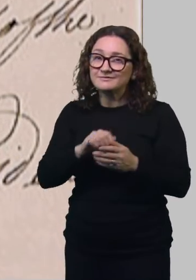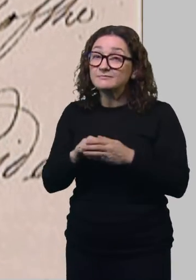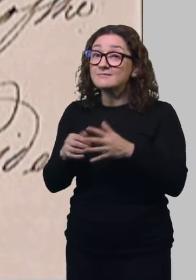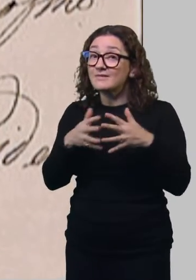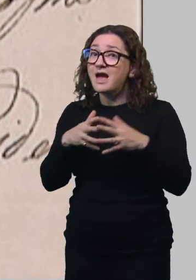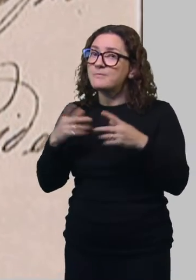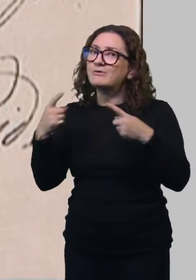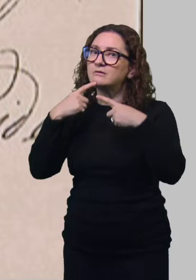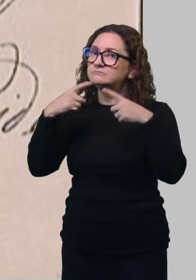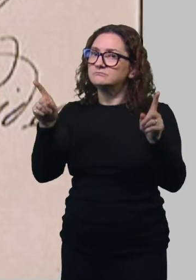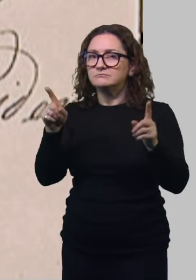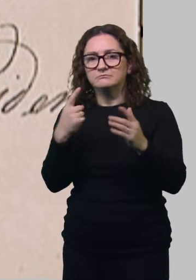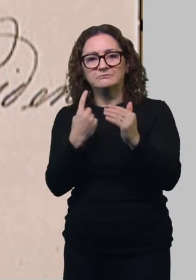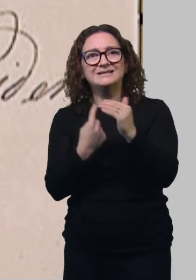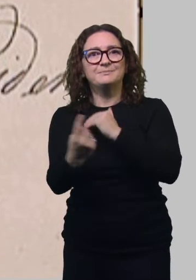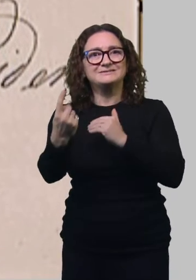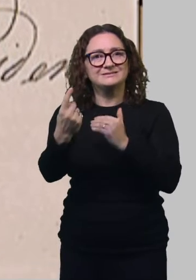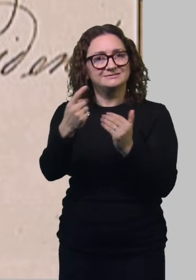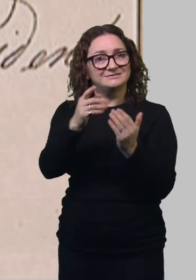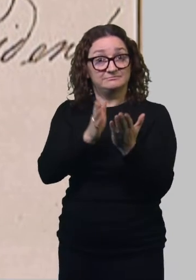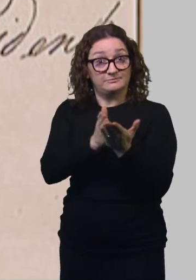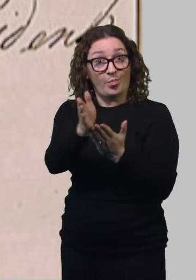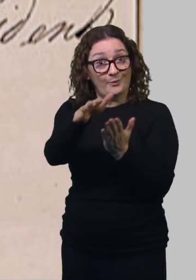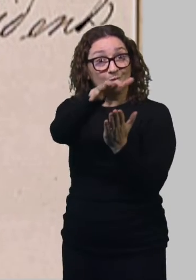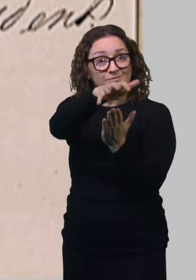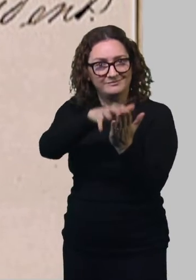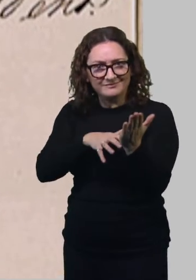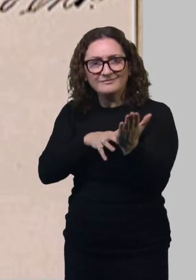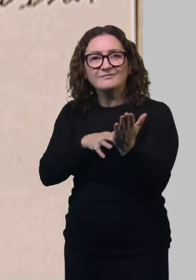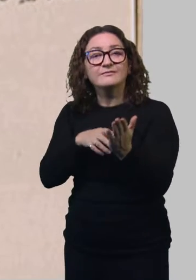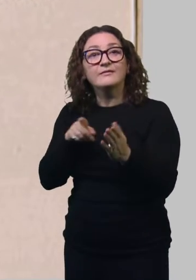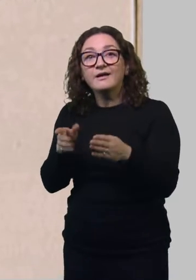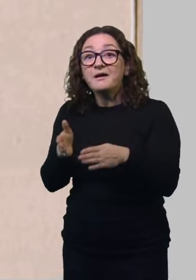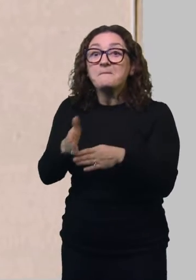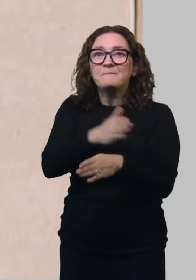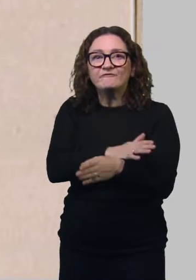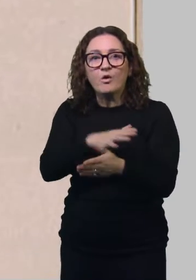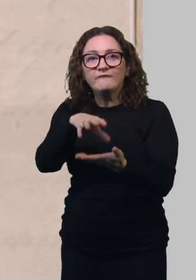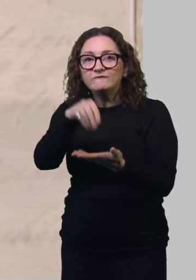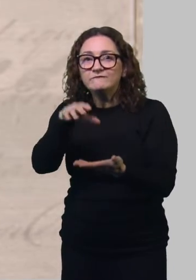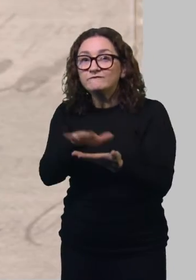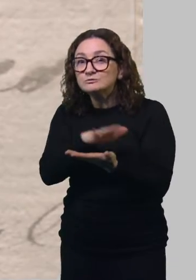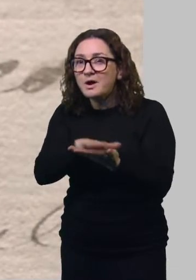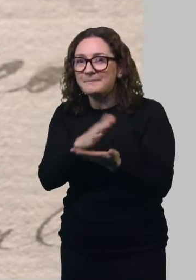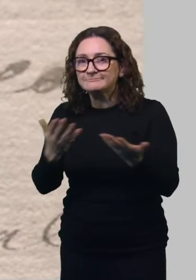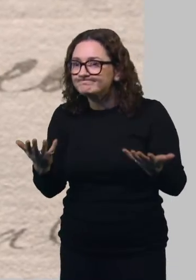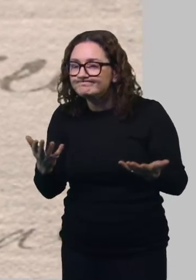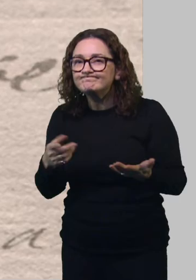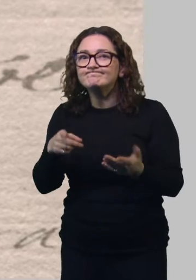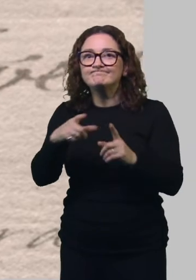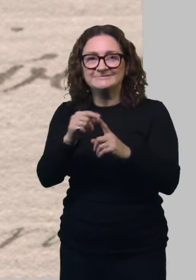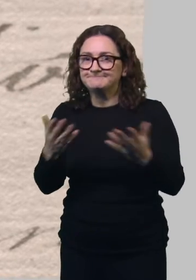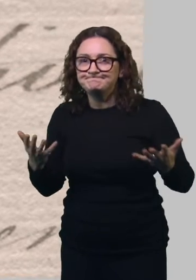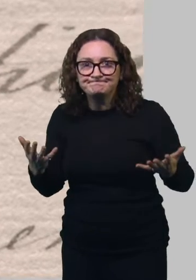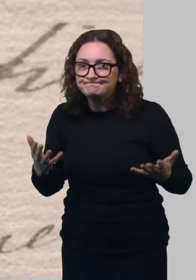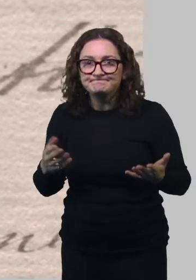had declared their independence in this document. Before photocopying or digitisation were possible, the only way to make copies